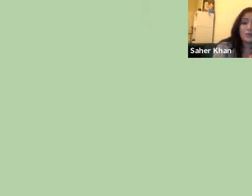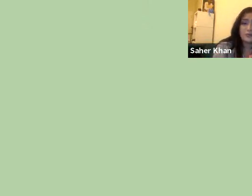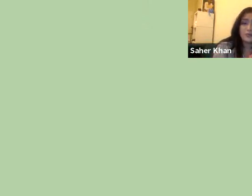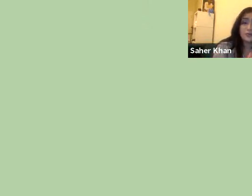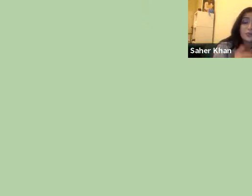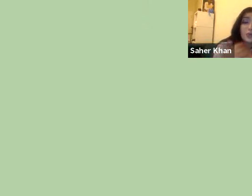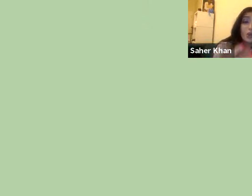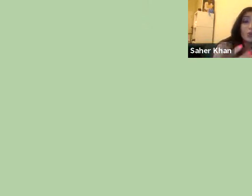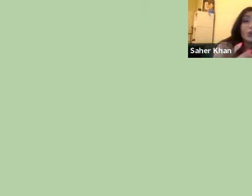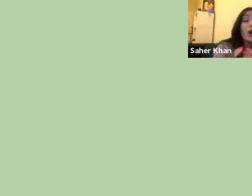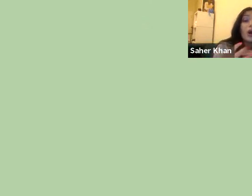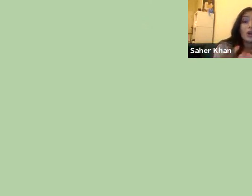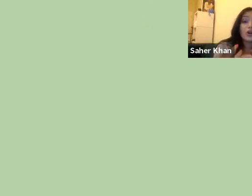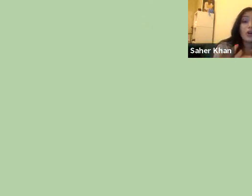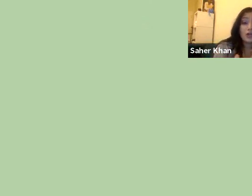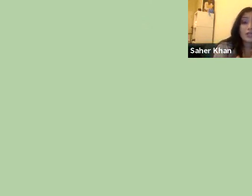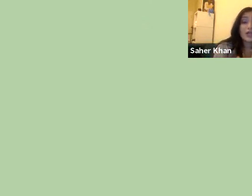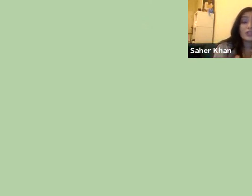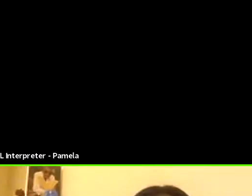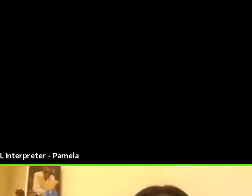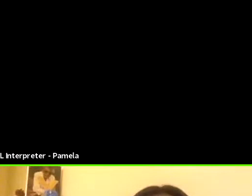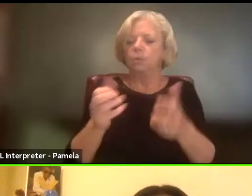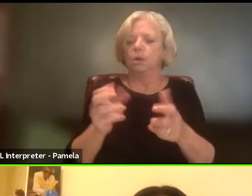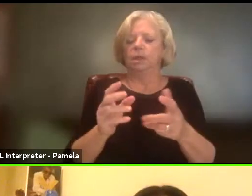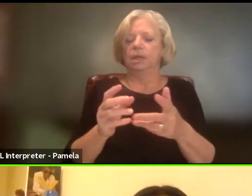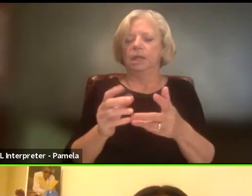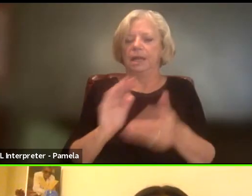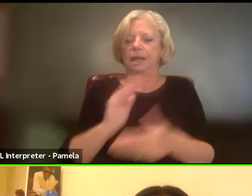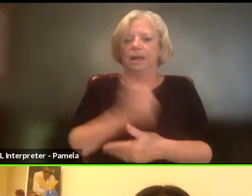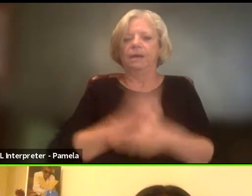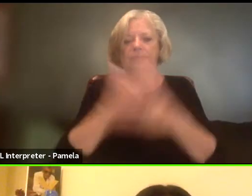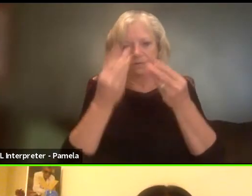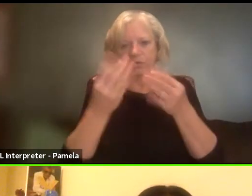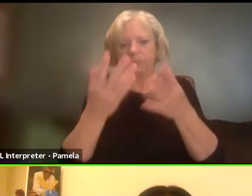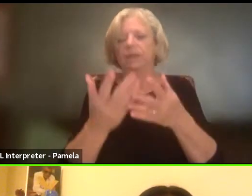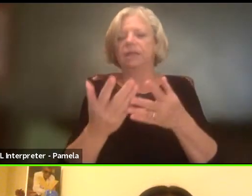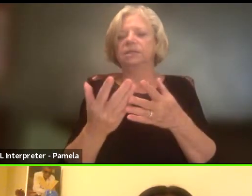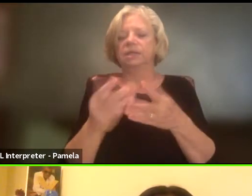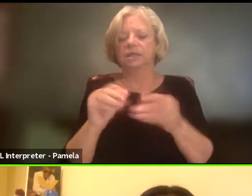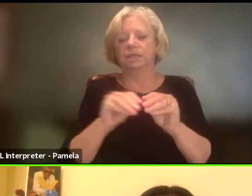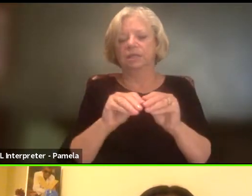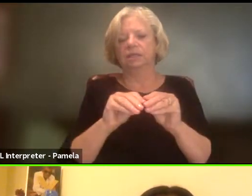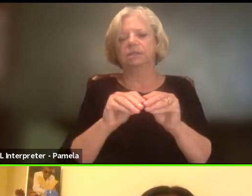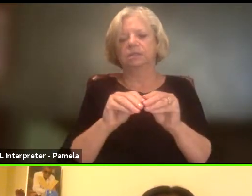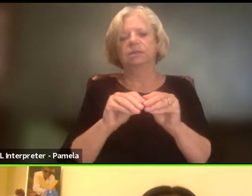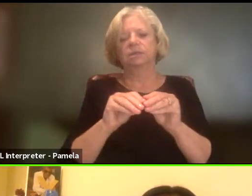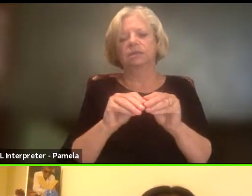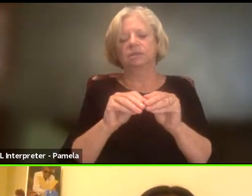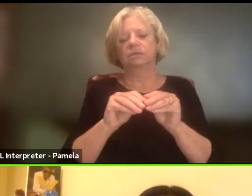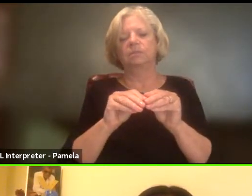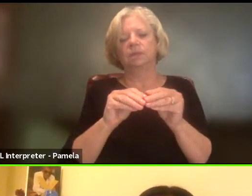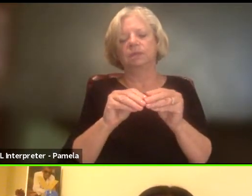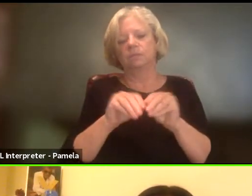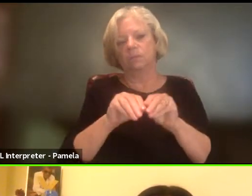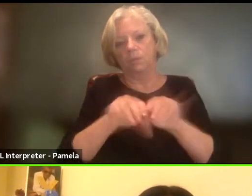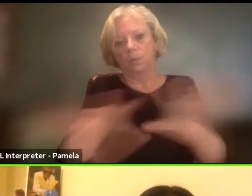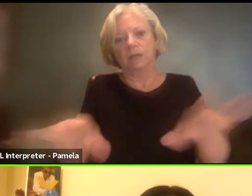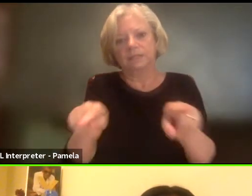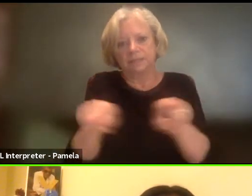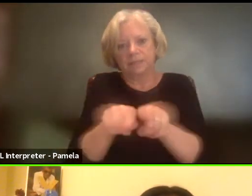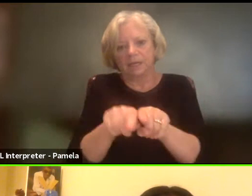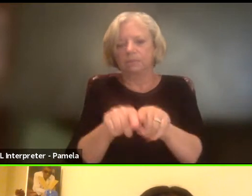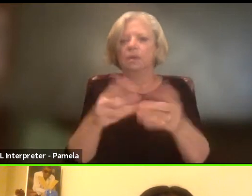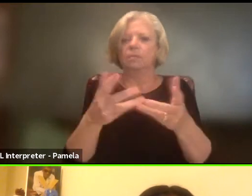that we want our content to be just spread just as widely. So I wanted to